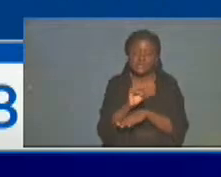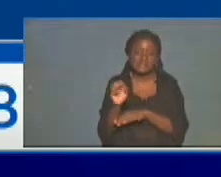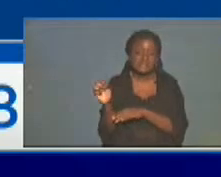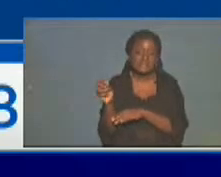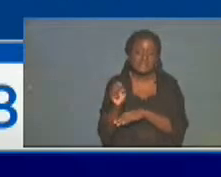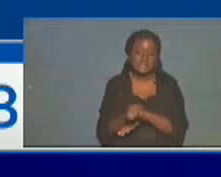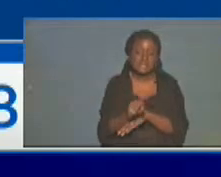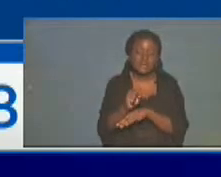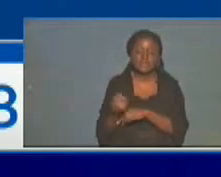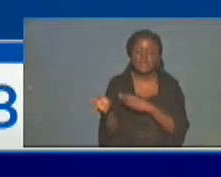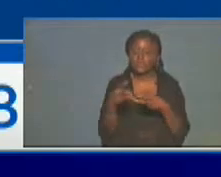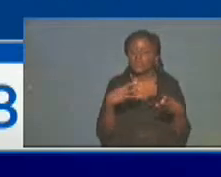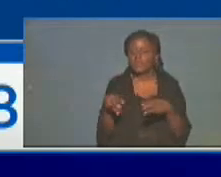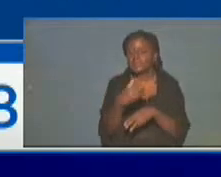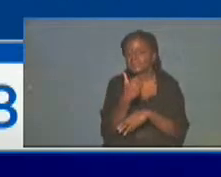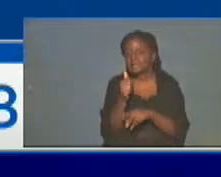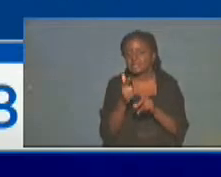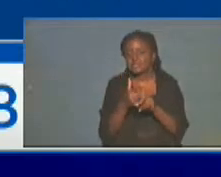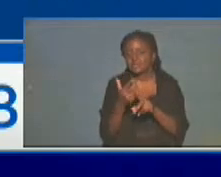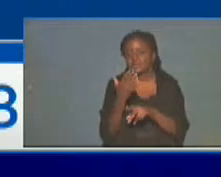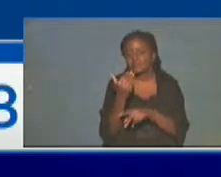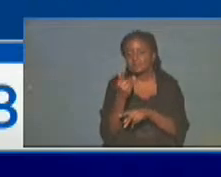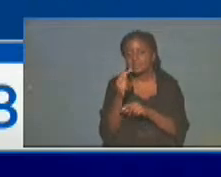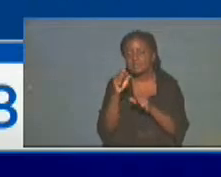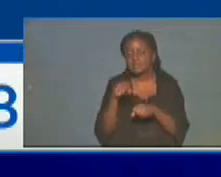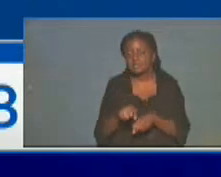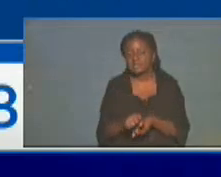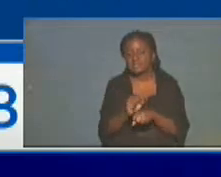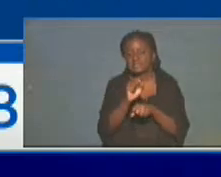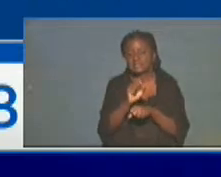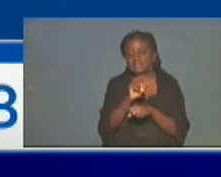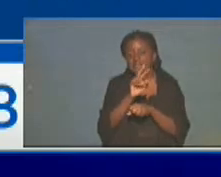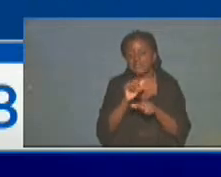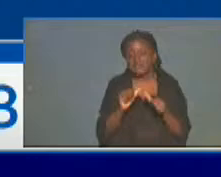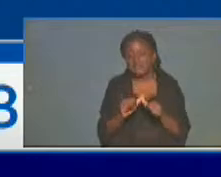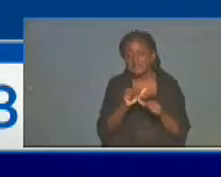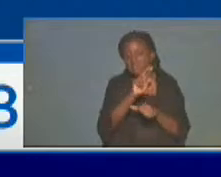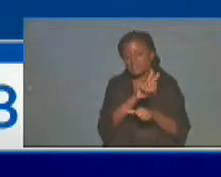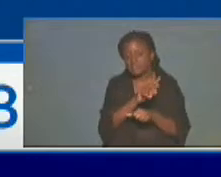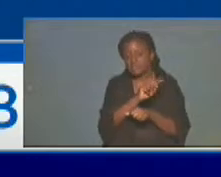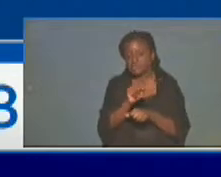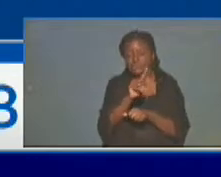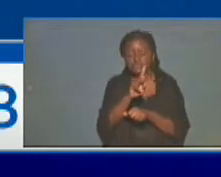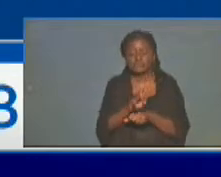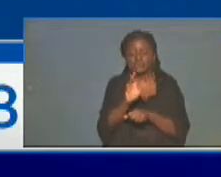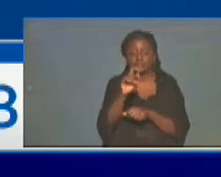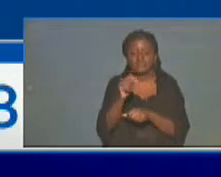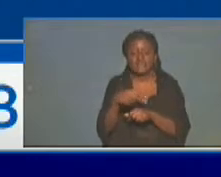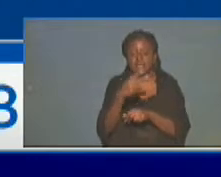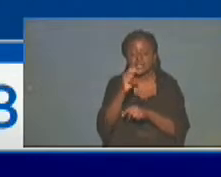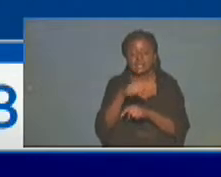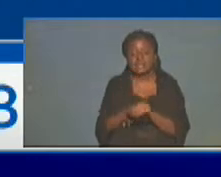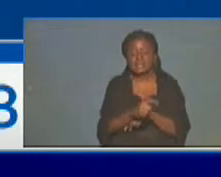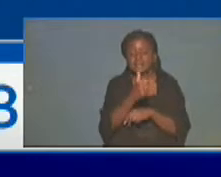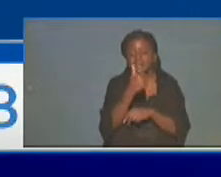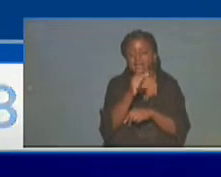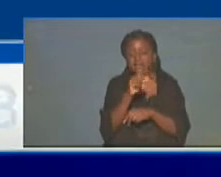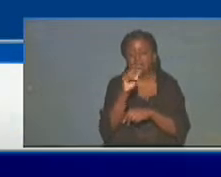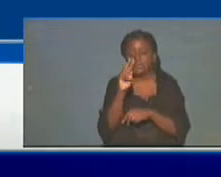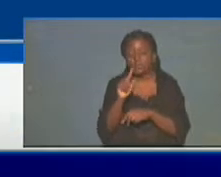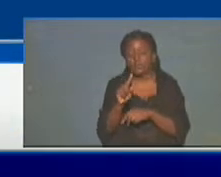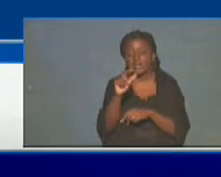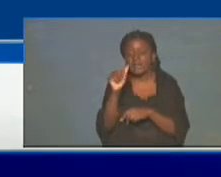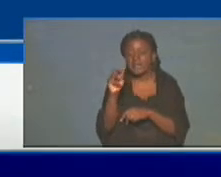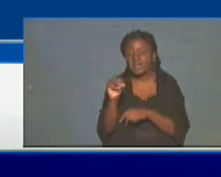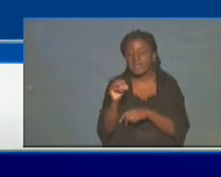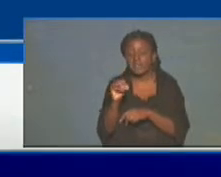winds at 10 to 15 knots with the wave heights remaining at 2 to 4 feet. The high tide will take place at 10:01 in the morning with the low tide at 4:19 in